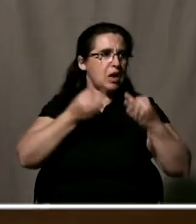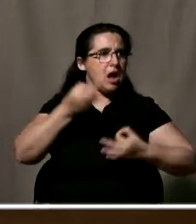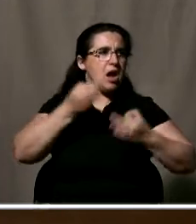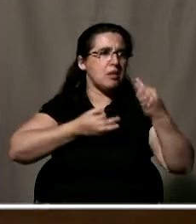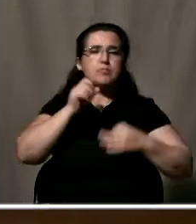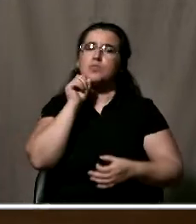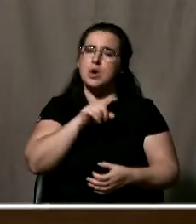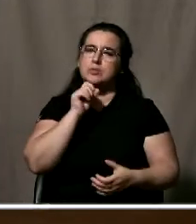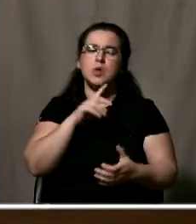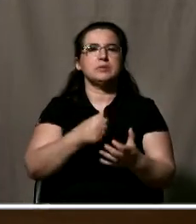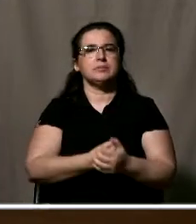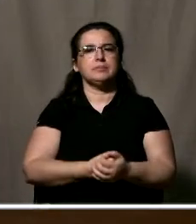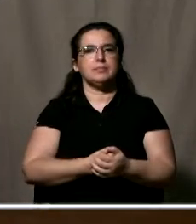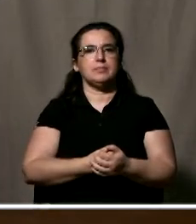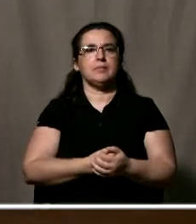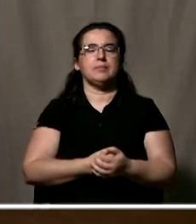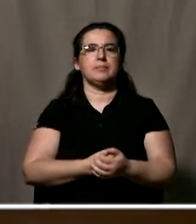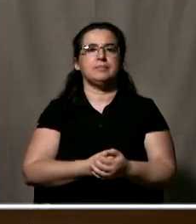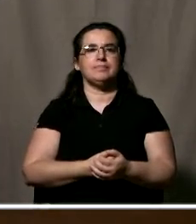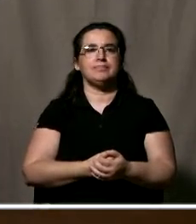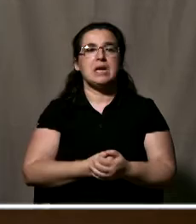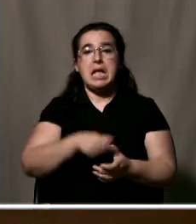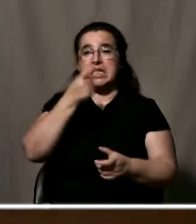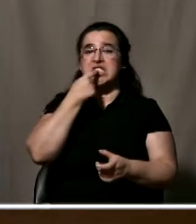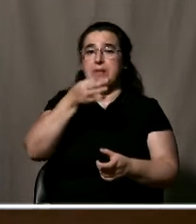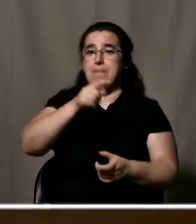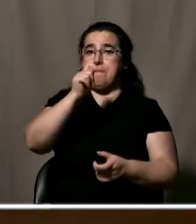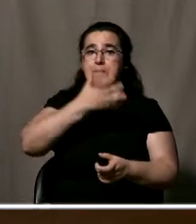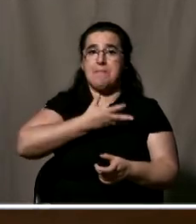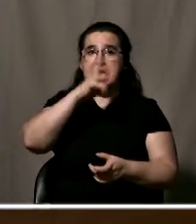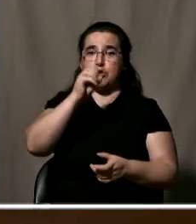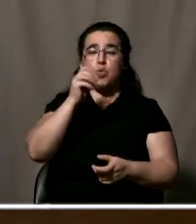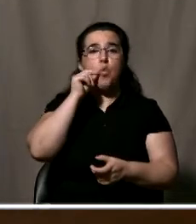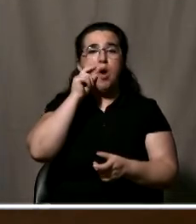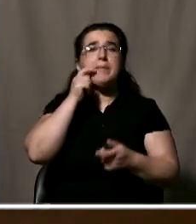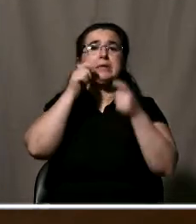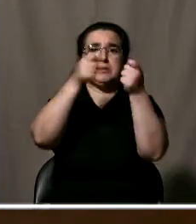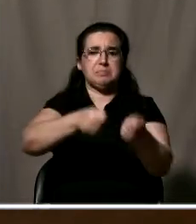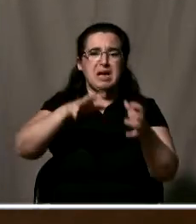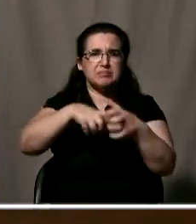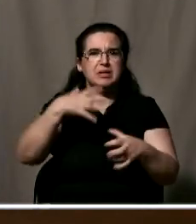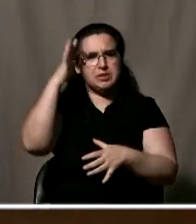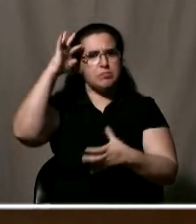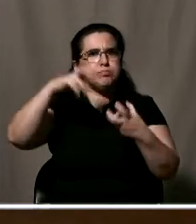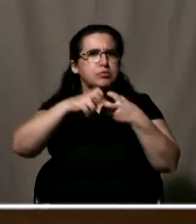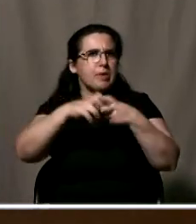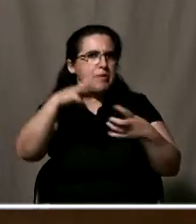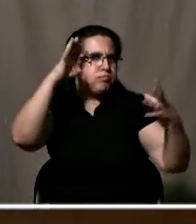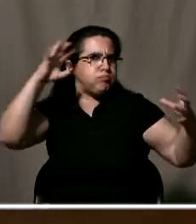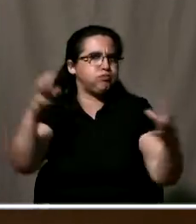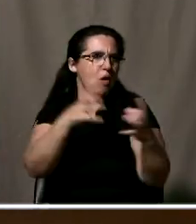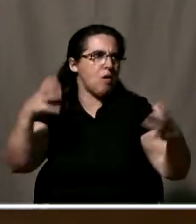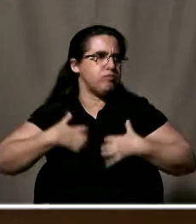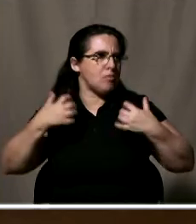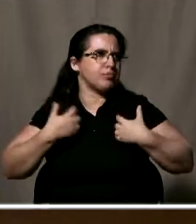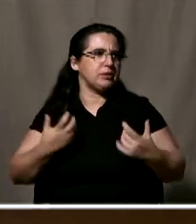taking Peter, a loud-mouthed fisherman, pegou em Pedro, um homem arroaceiro, forgiving a woman in caught in adultery,